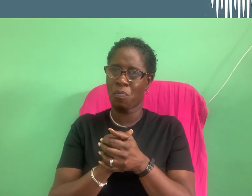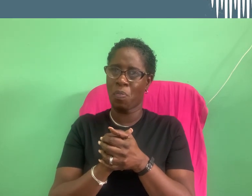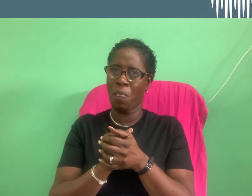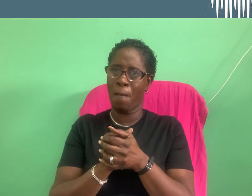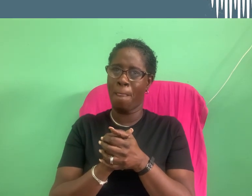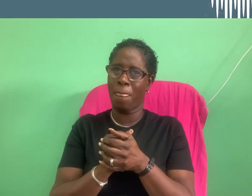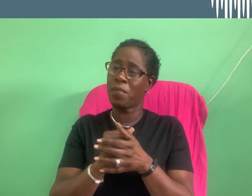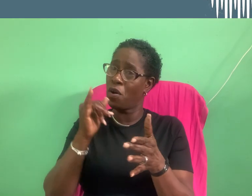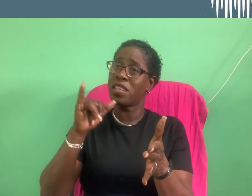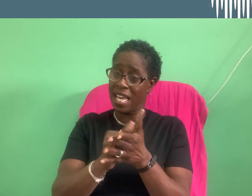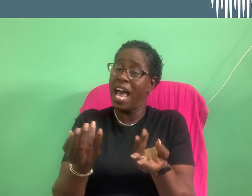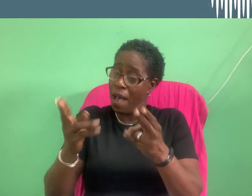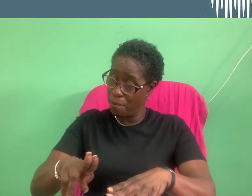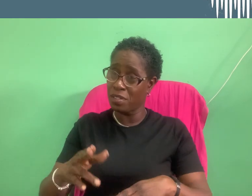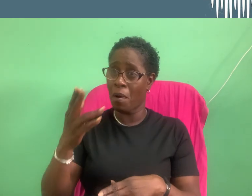responding to this reality?